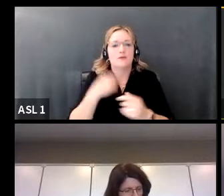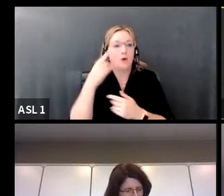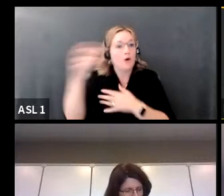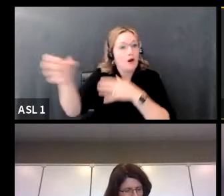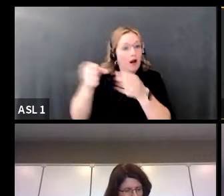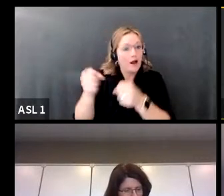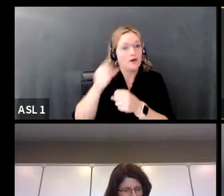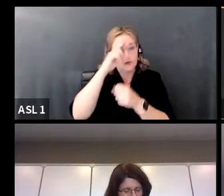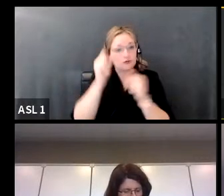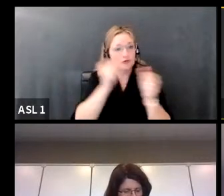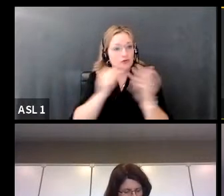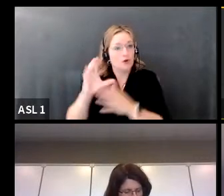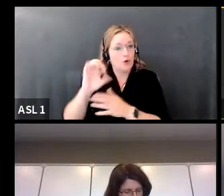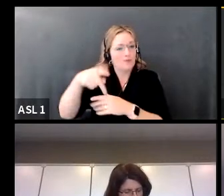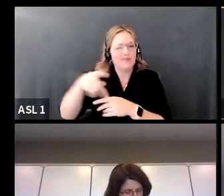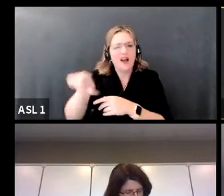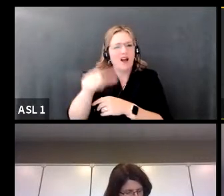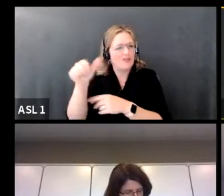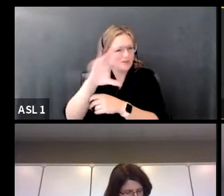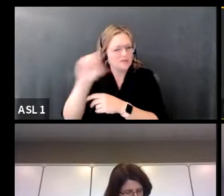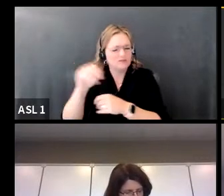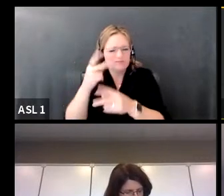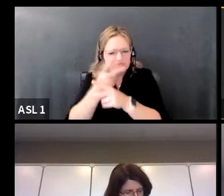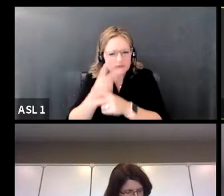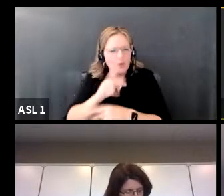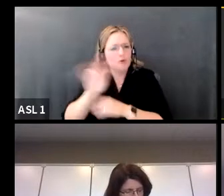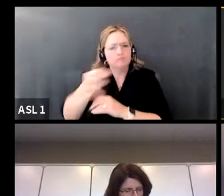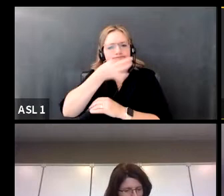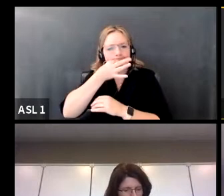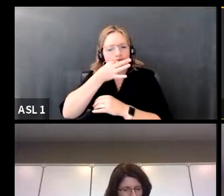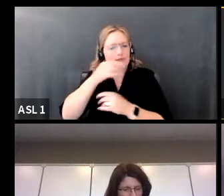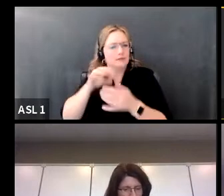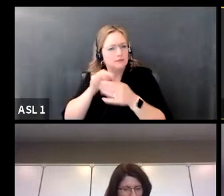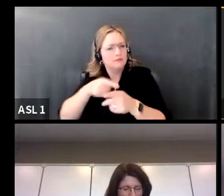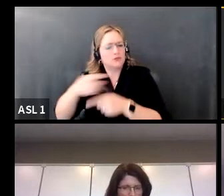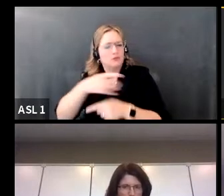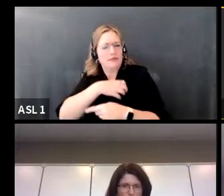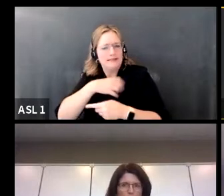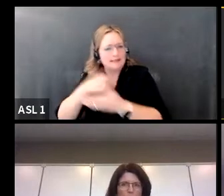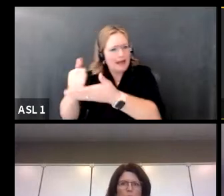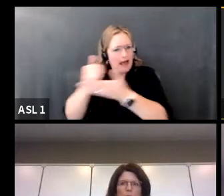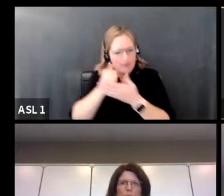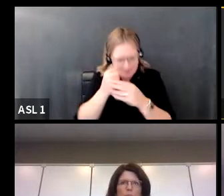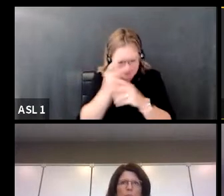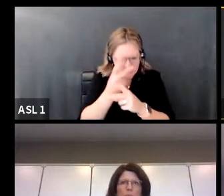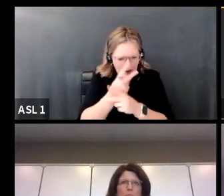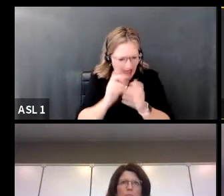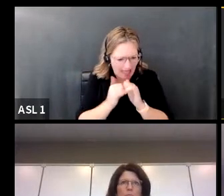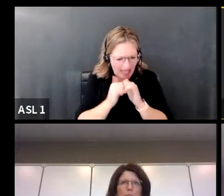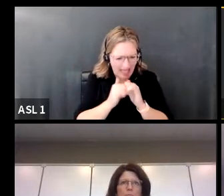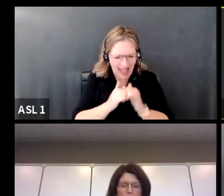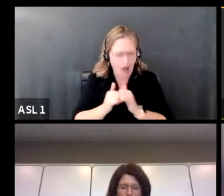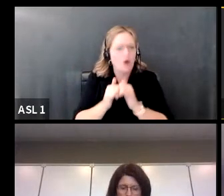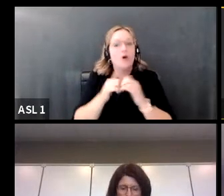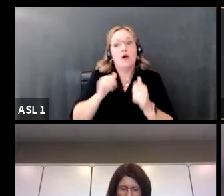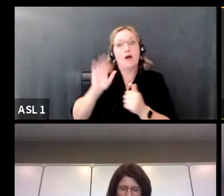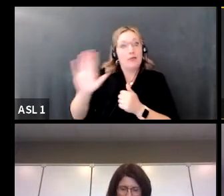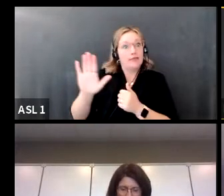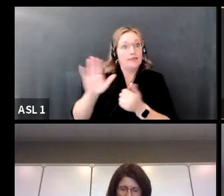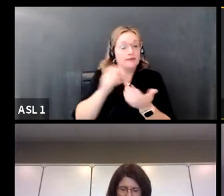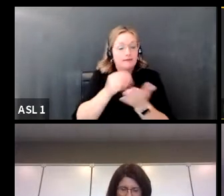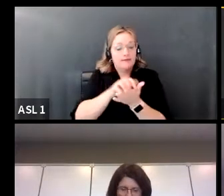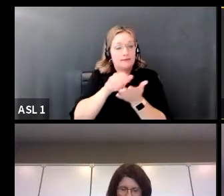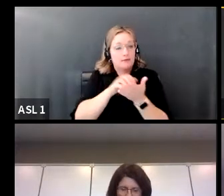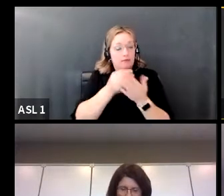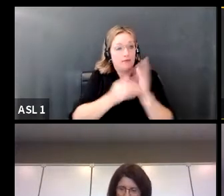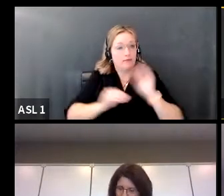corp an external firm with expertise in policing to assist us we are still in the process of reviewing the draft budget